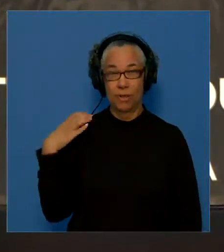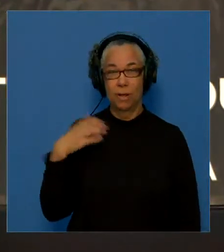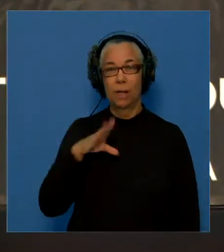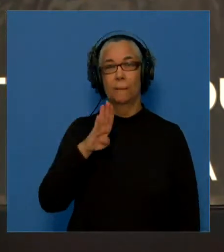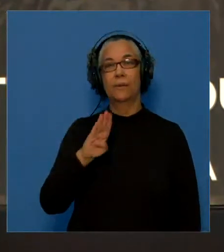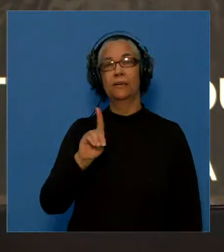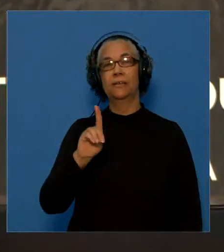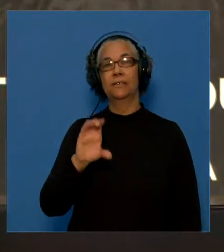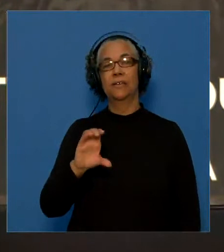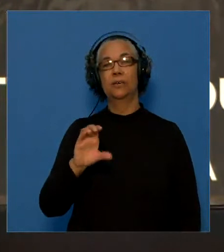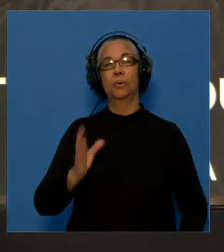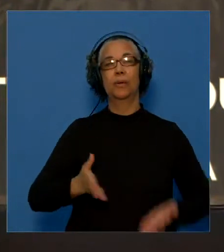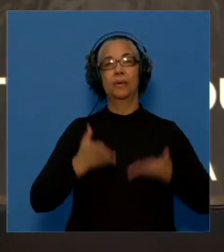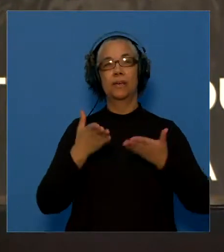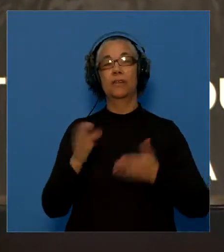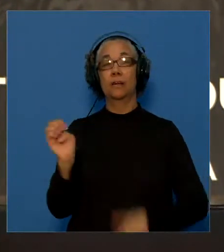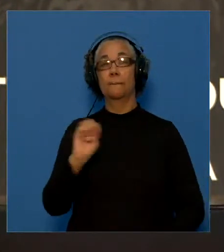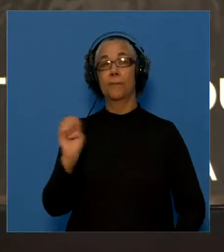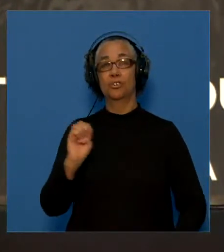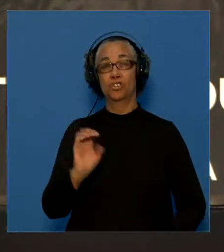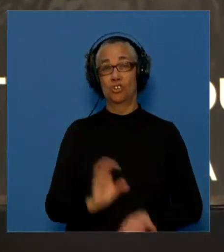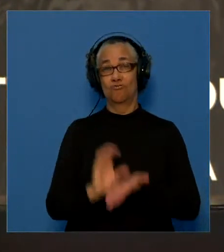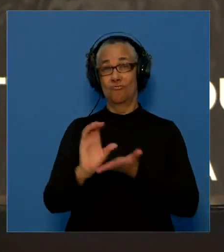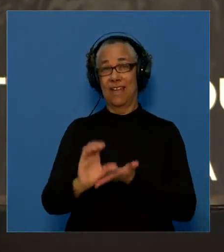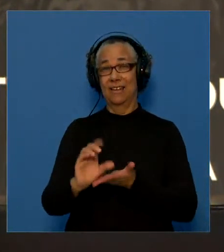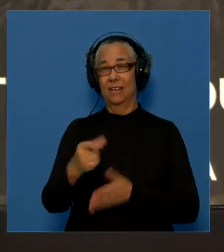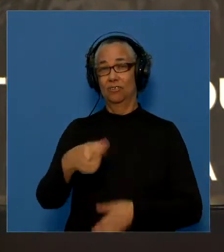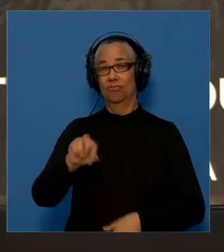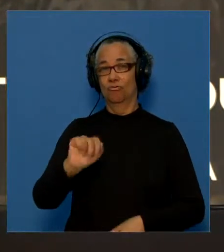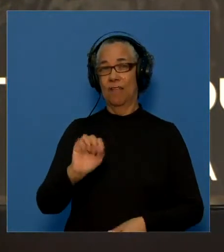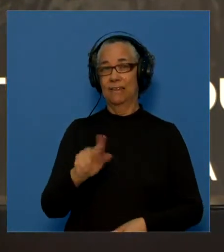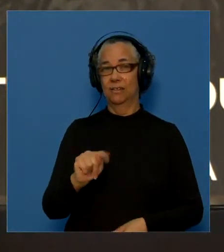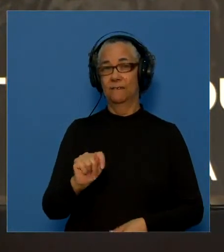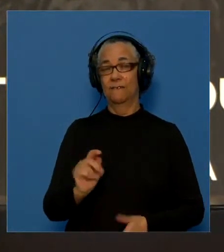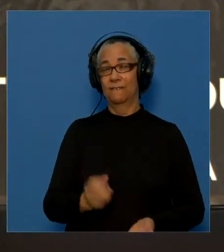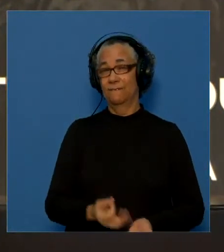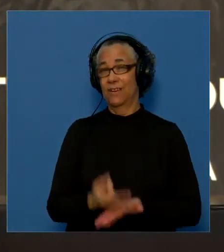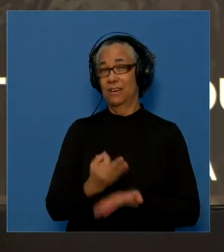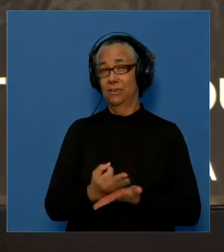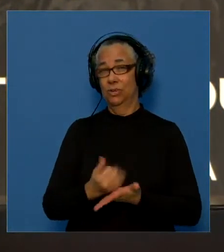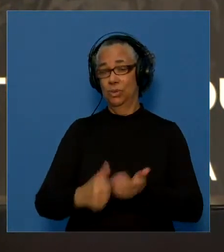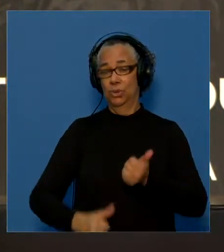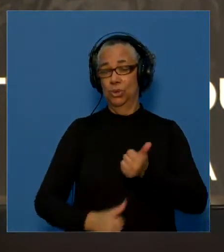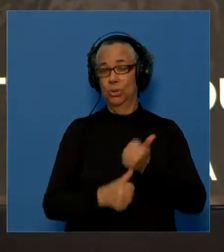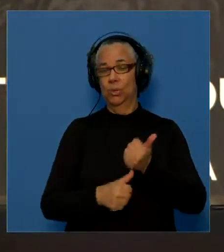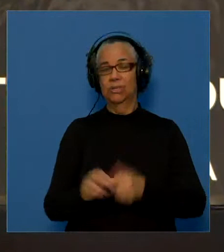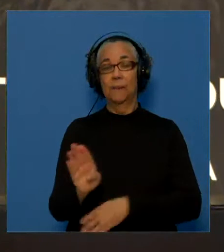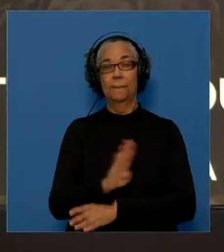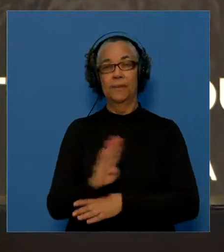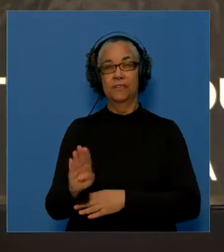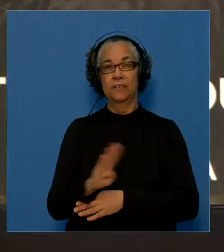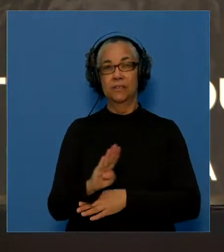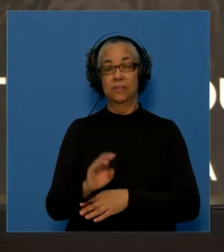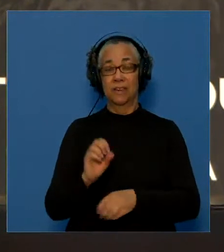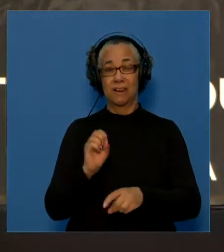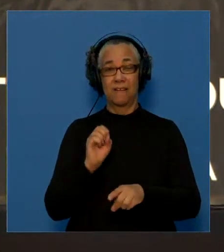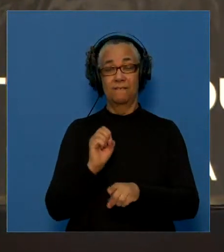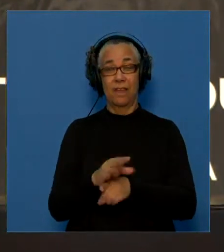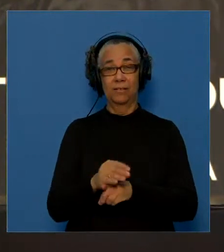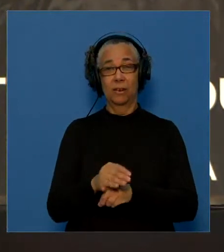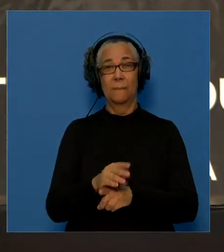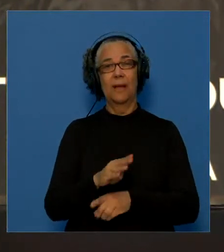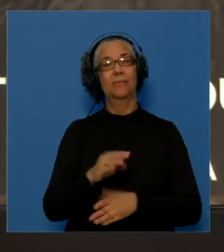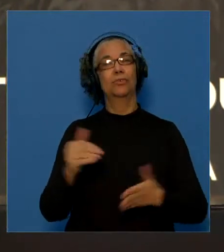BEDC will be providing emergency grant funding to assist businesses impacted by the new